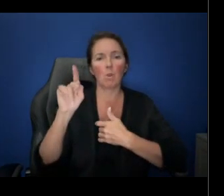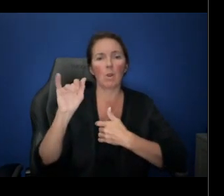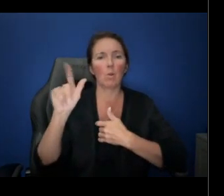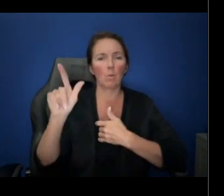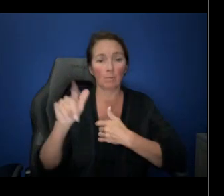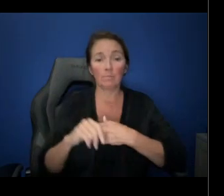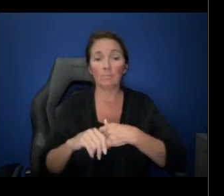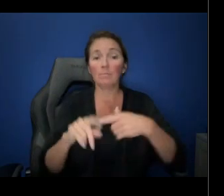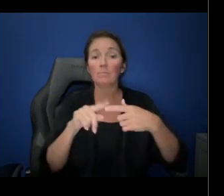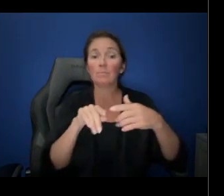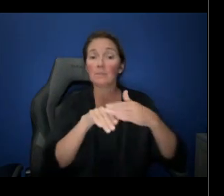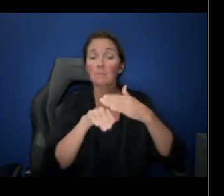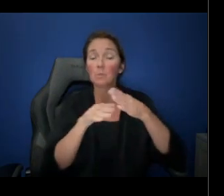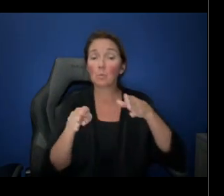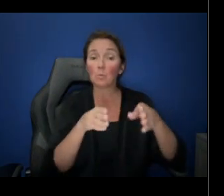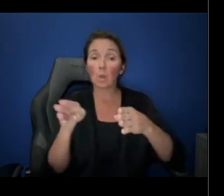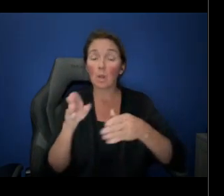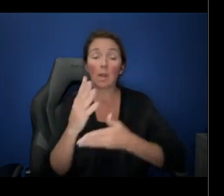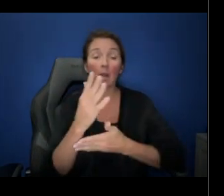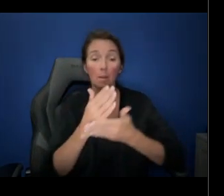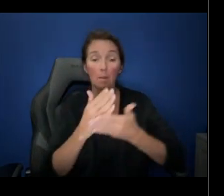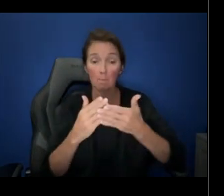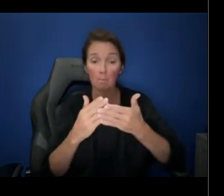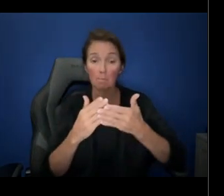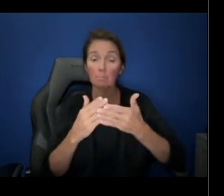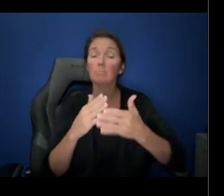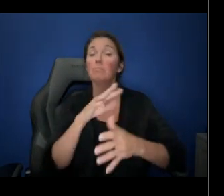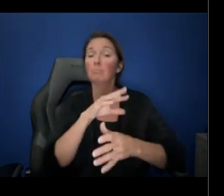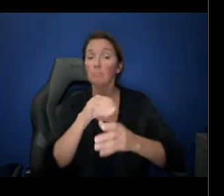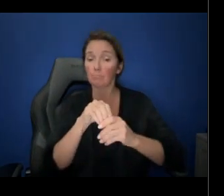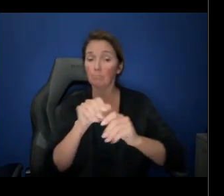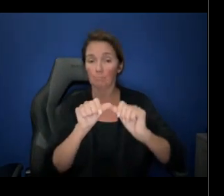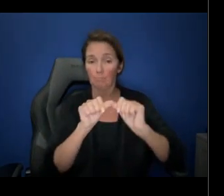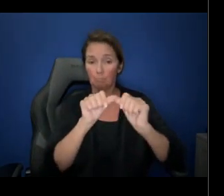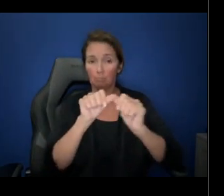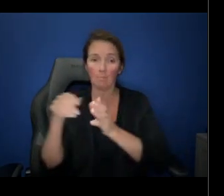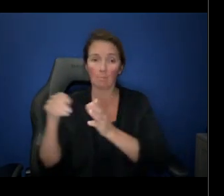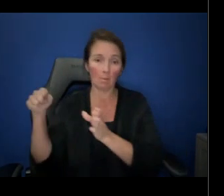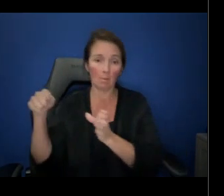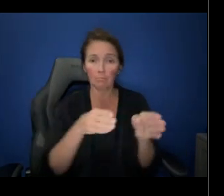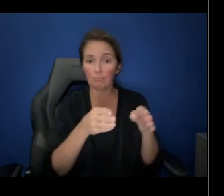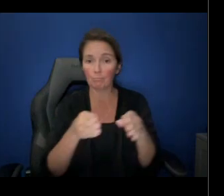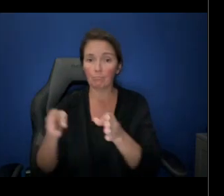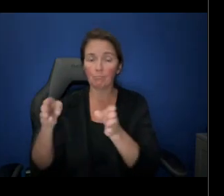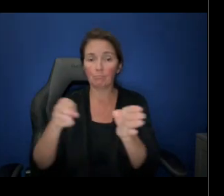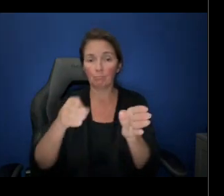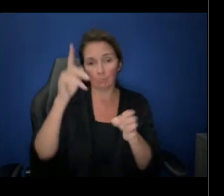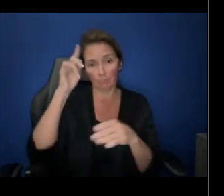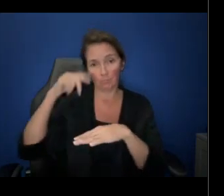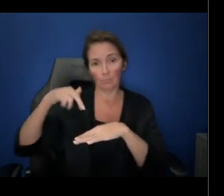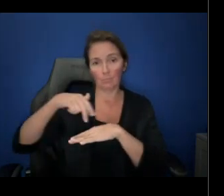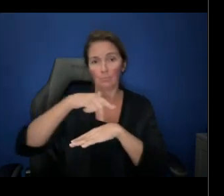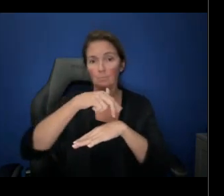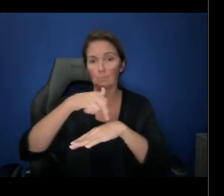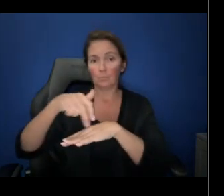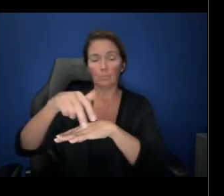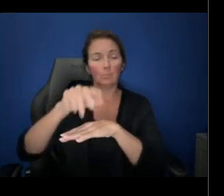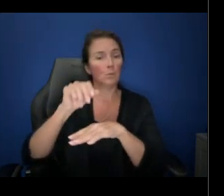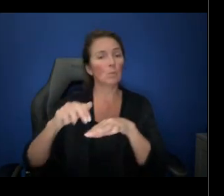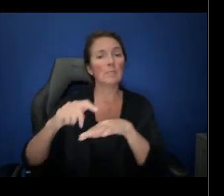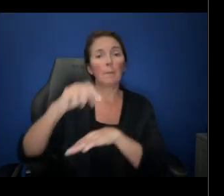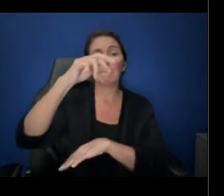An accessible route is, in part, a continuous pedestrian path with no